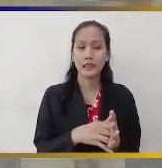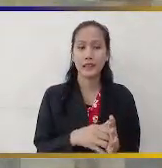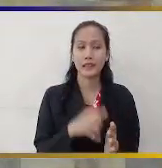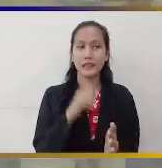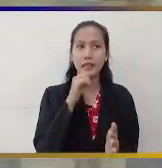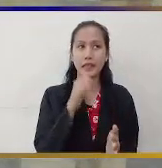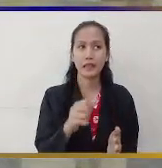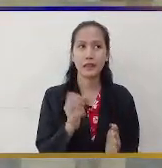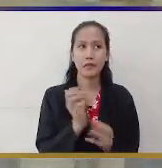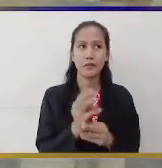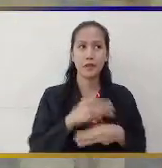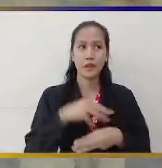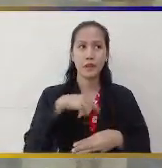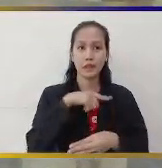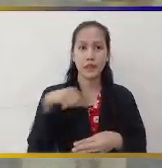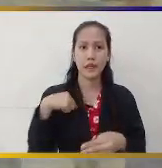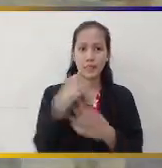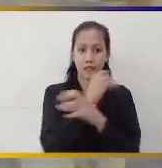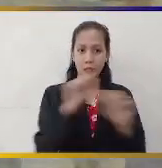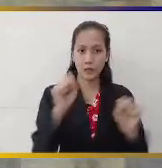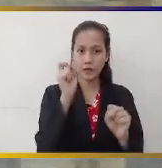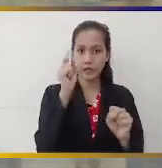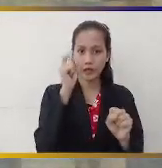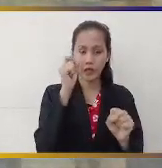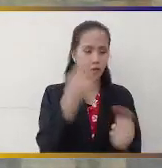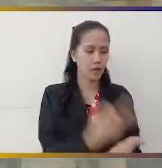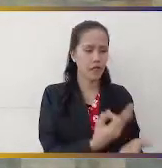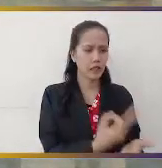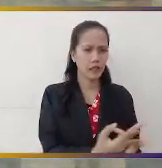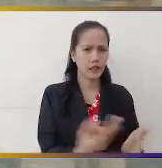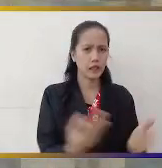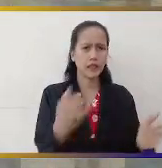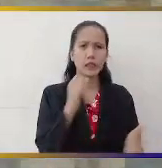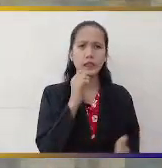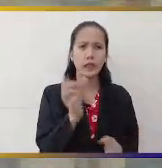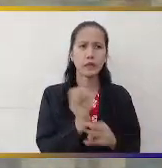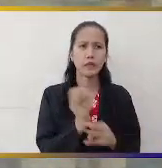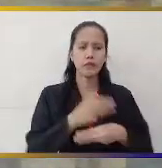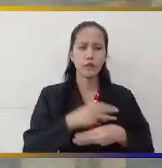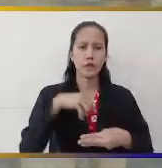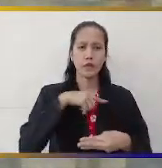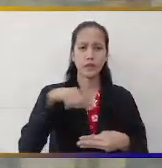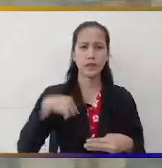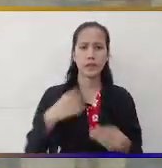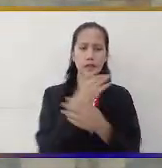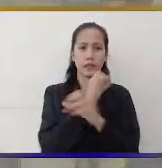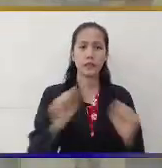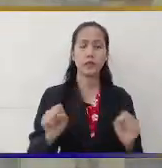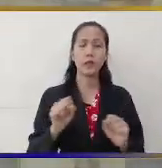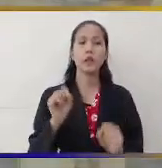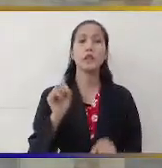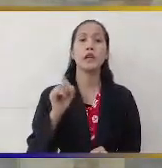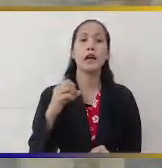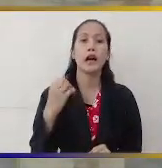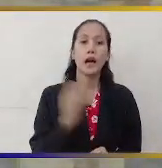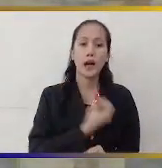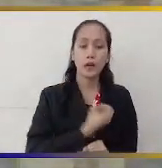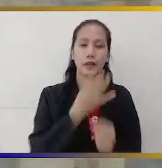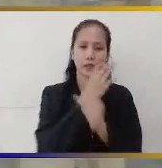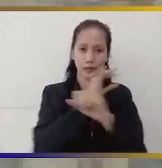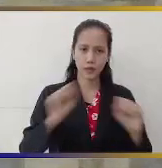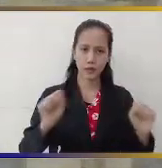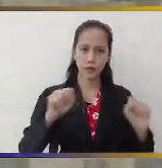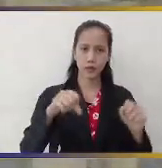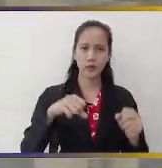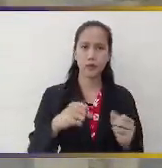saved. You can't. Your salvation is precious. It's the blood of Jesus